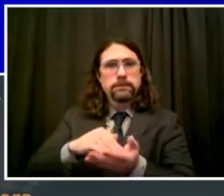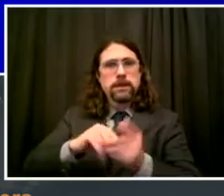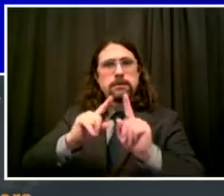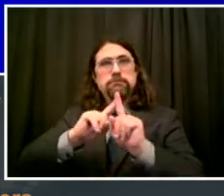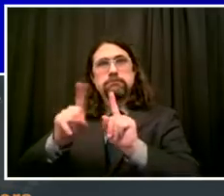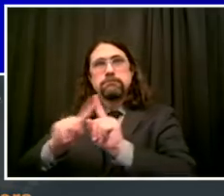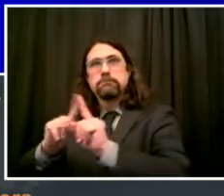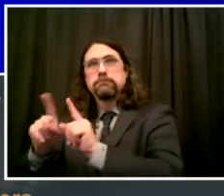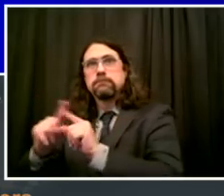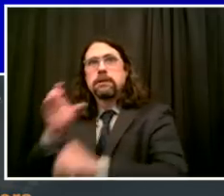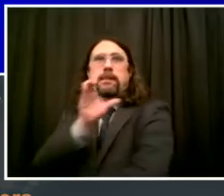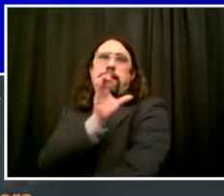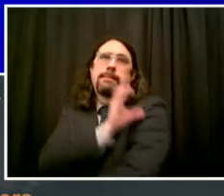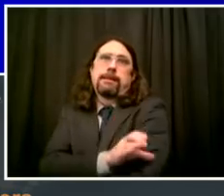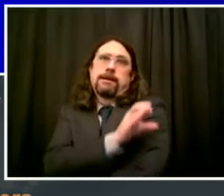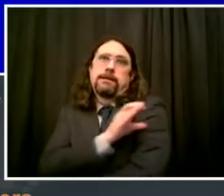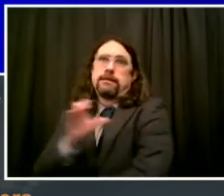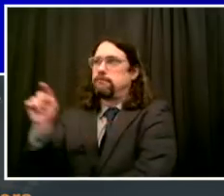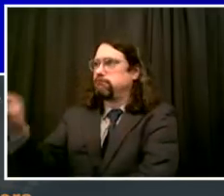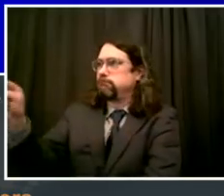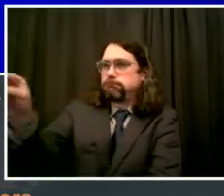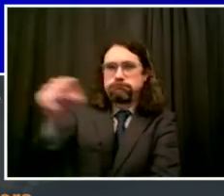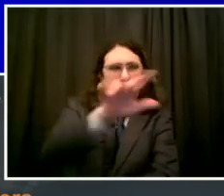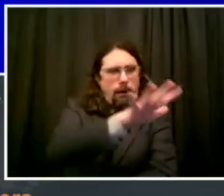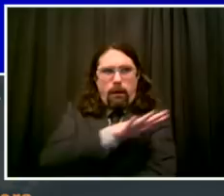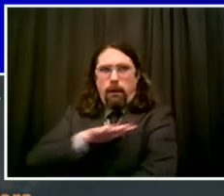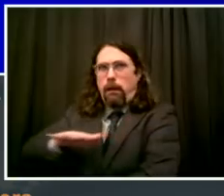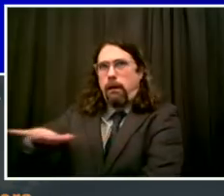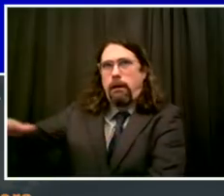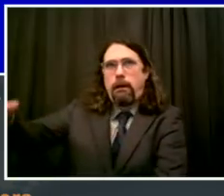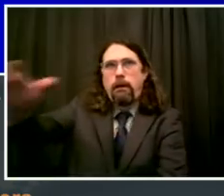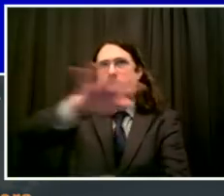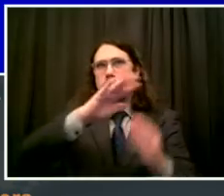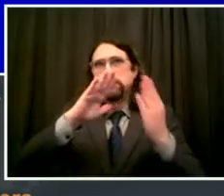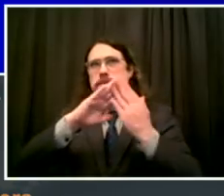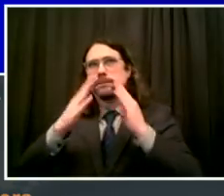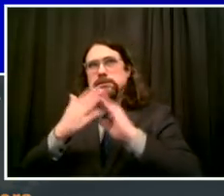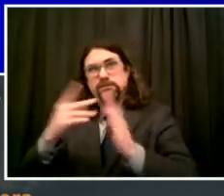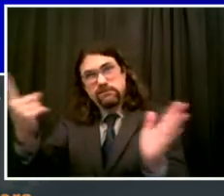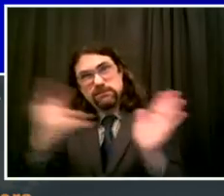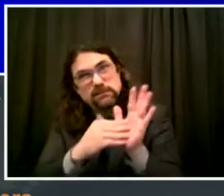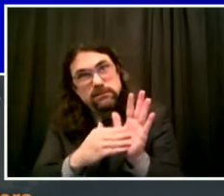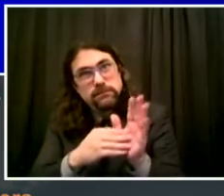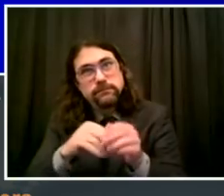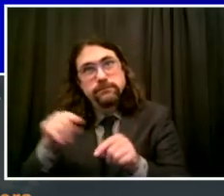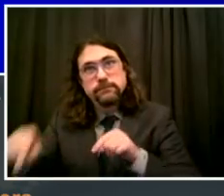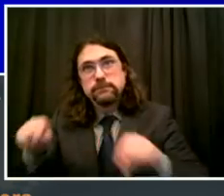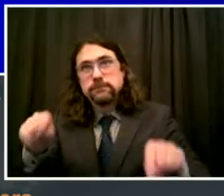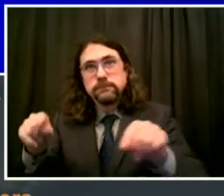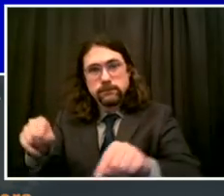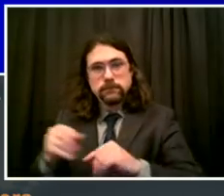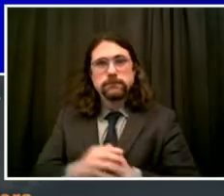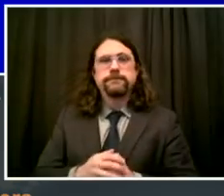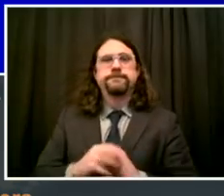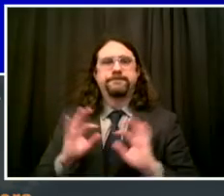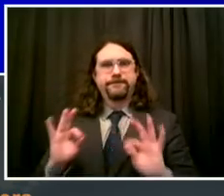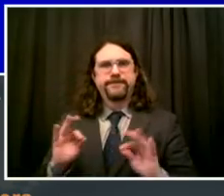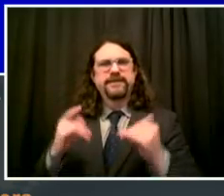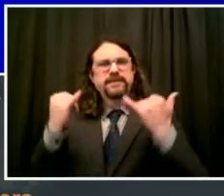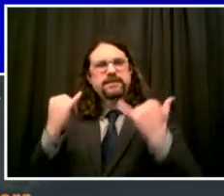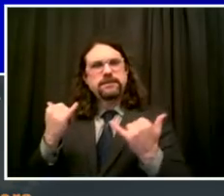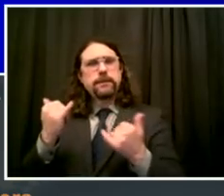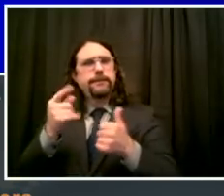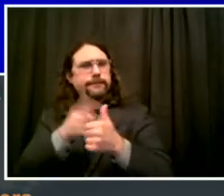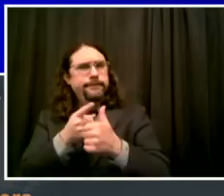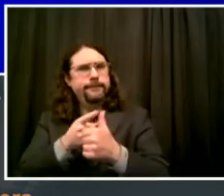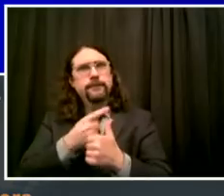them need the personal protective equipment, so we're going to make sure it's there for them. Some of them literally couldn't do their work even couldn't keep